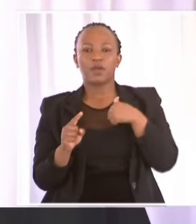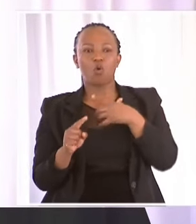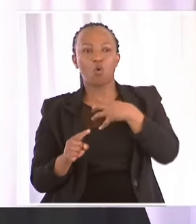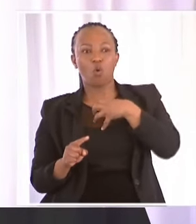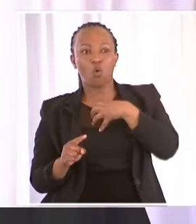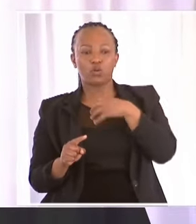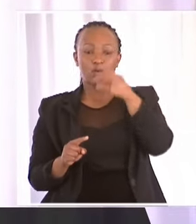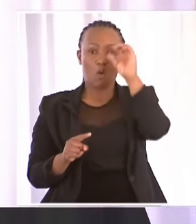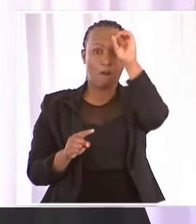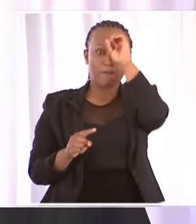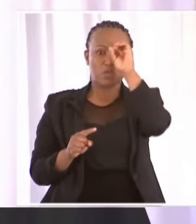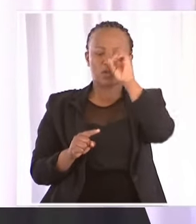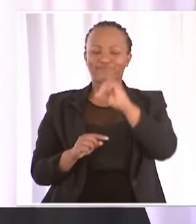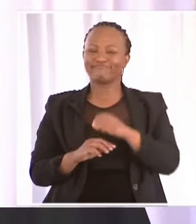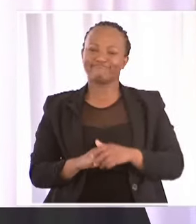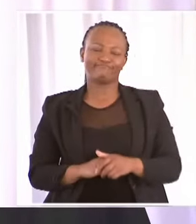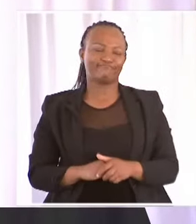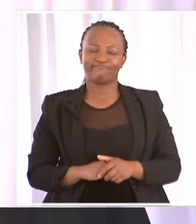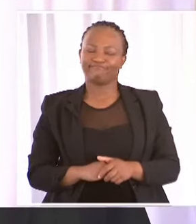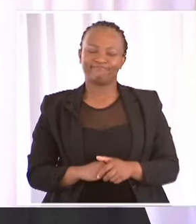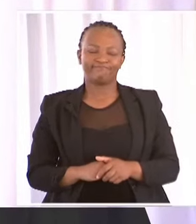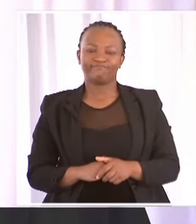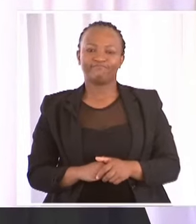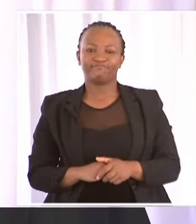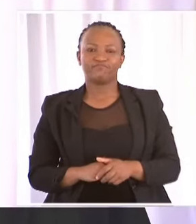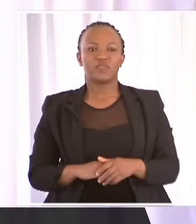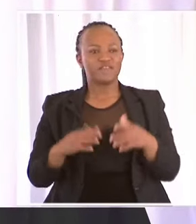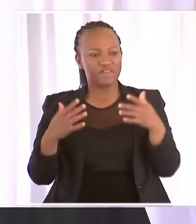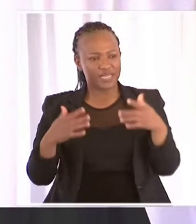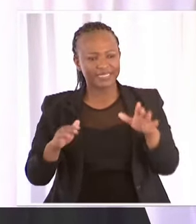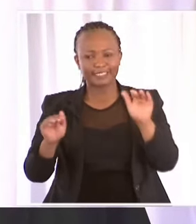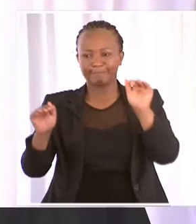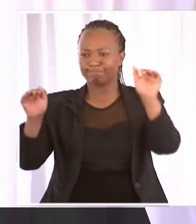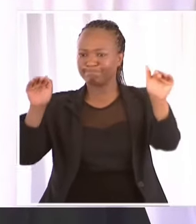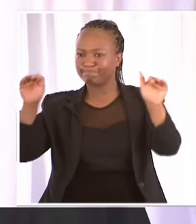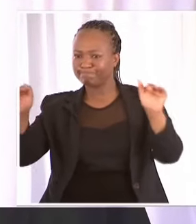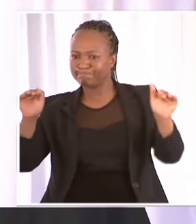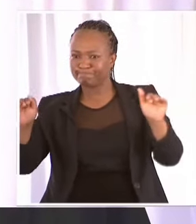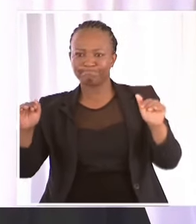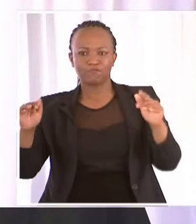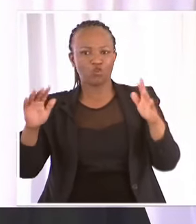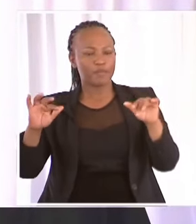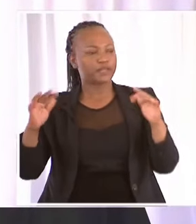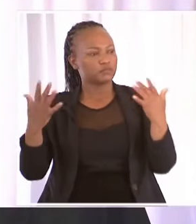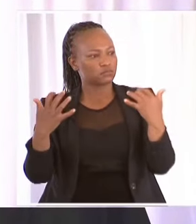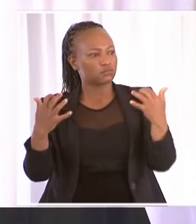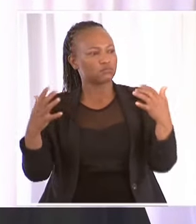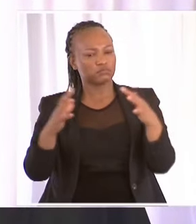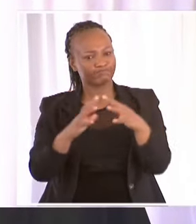own opinions. Instead, he called for us to embrace each other